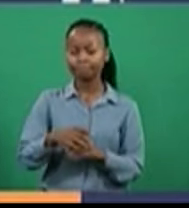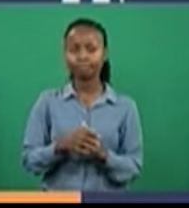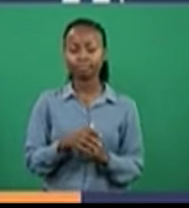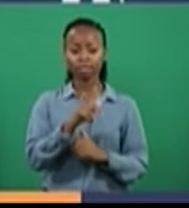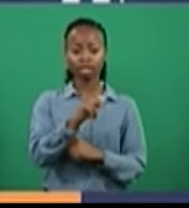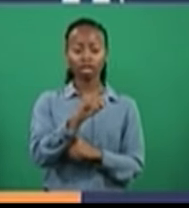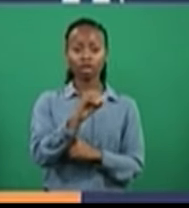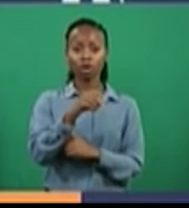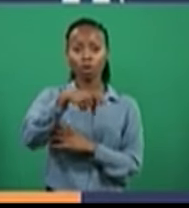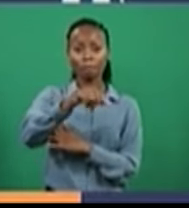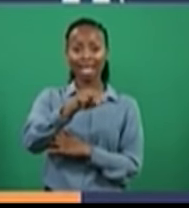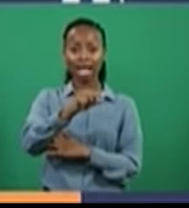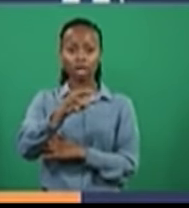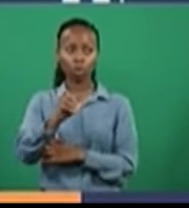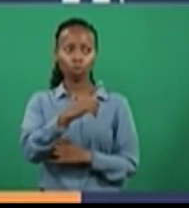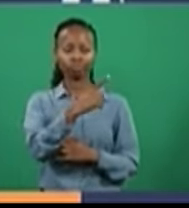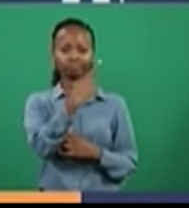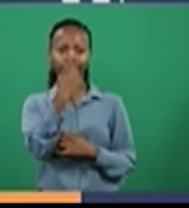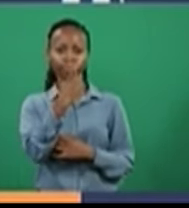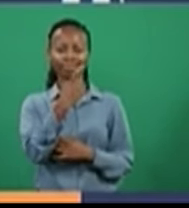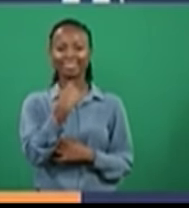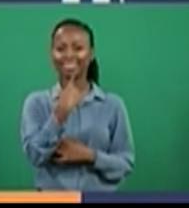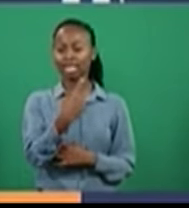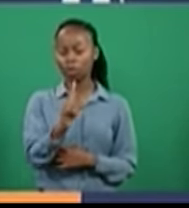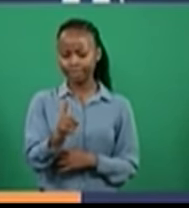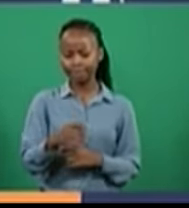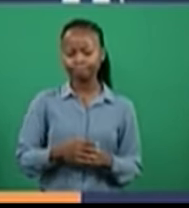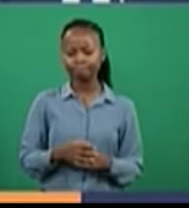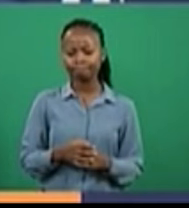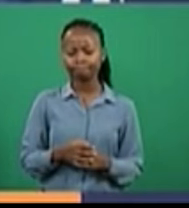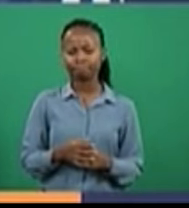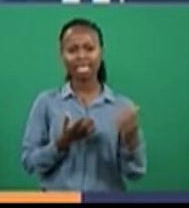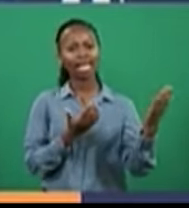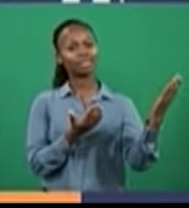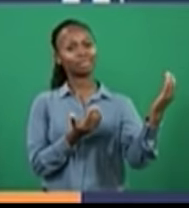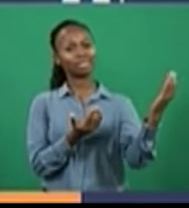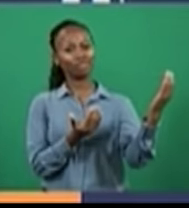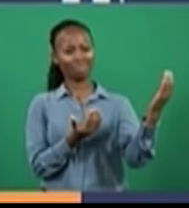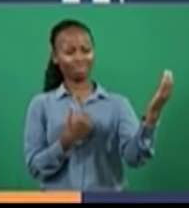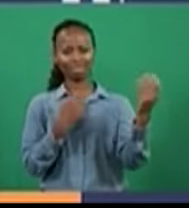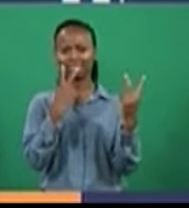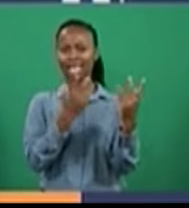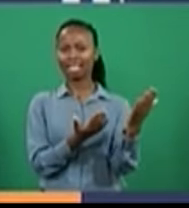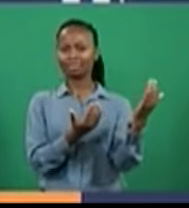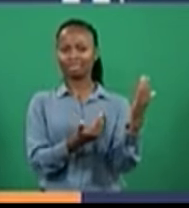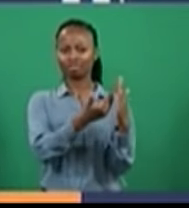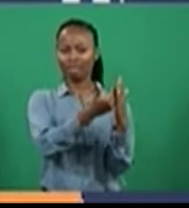Kopano raises about the expectations that we see. And so